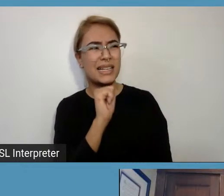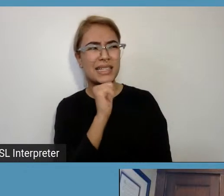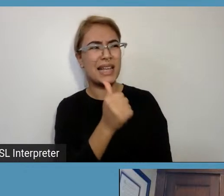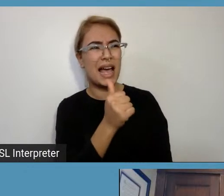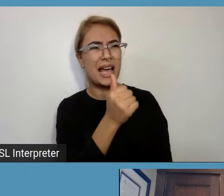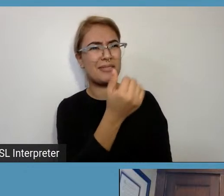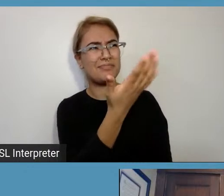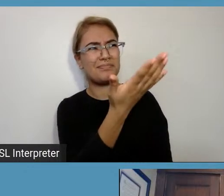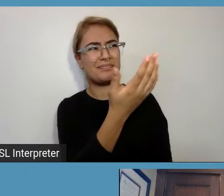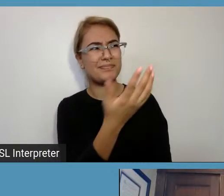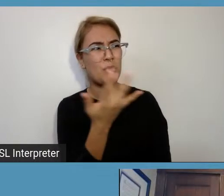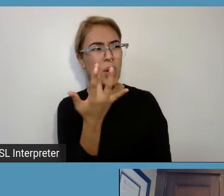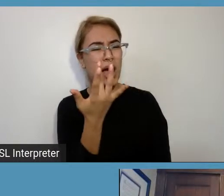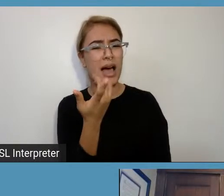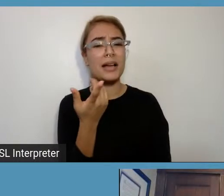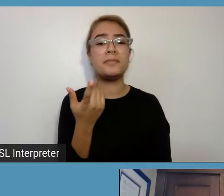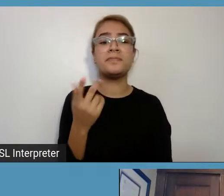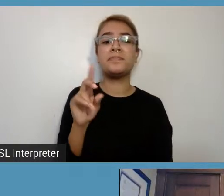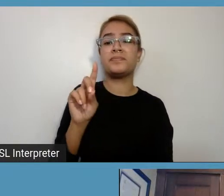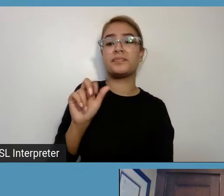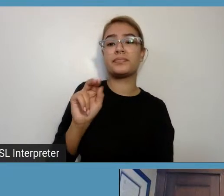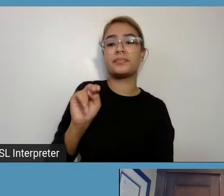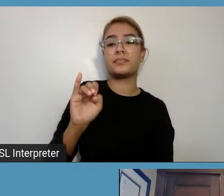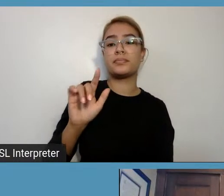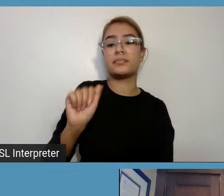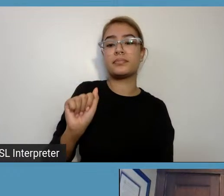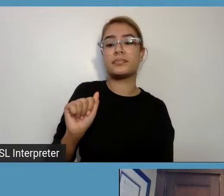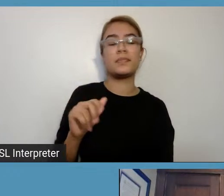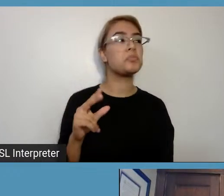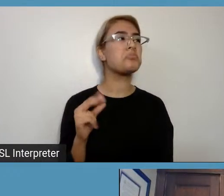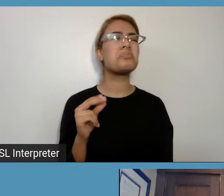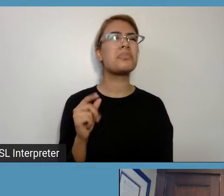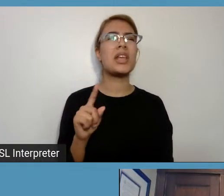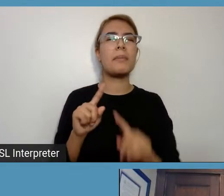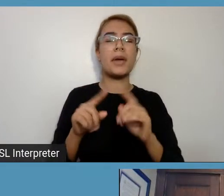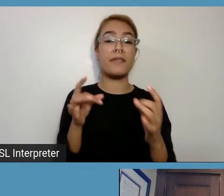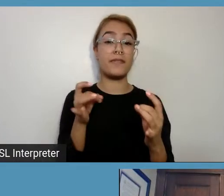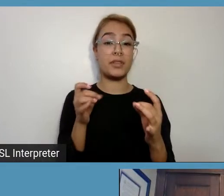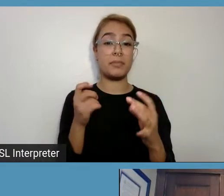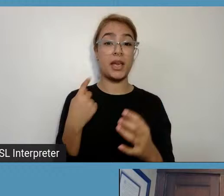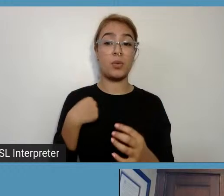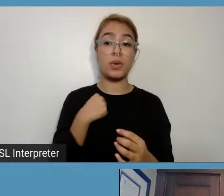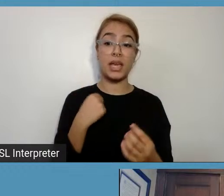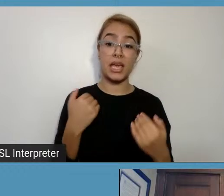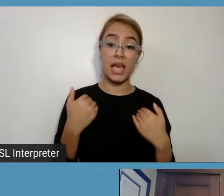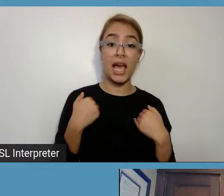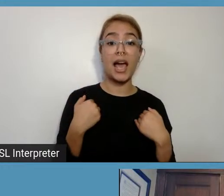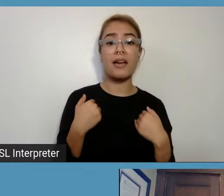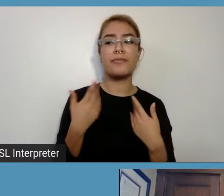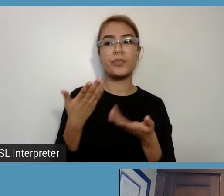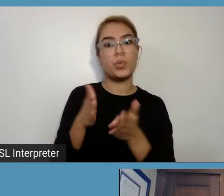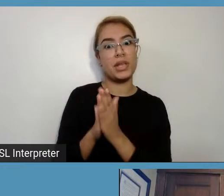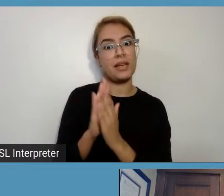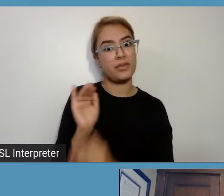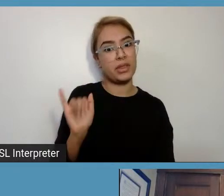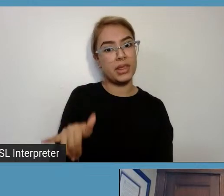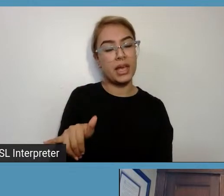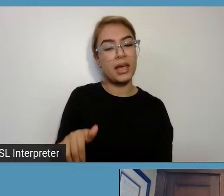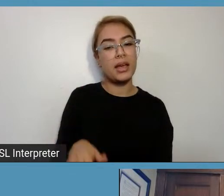all"? Not that, but what the feedback that we've received is what we've asked for is